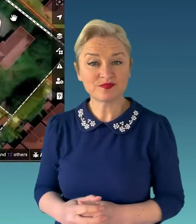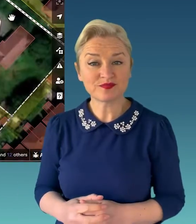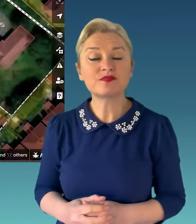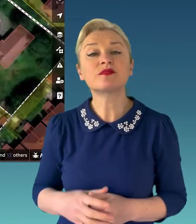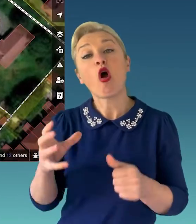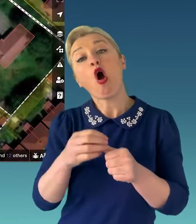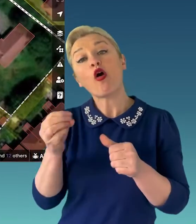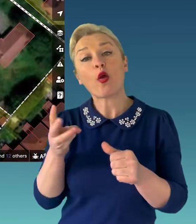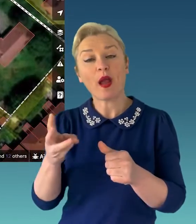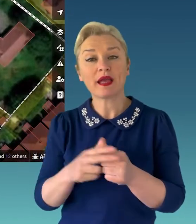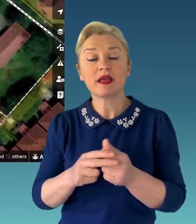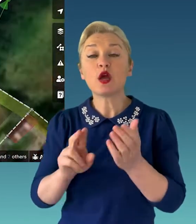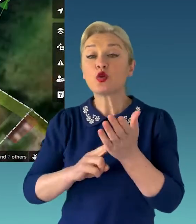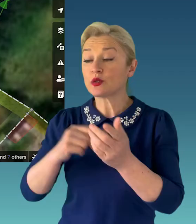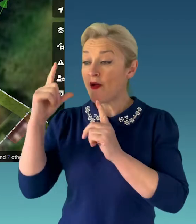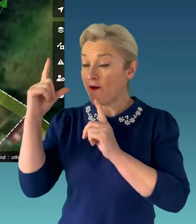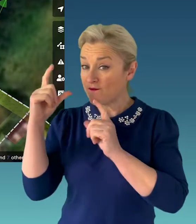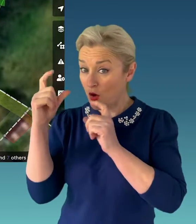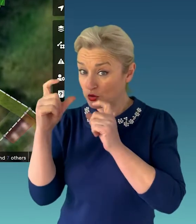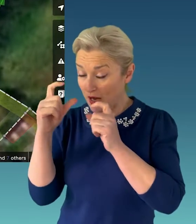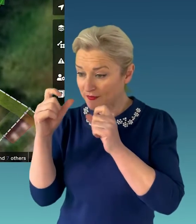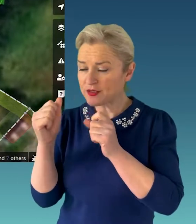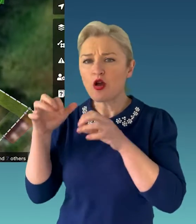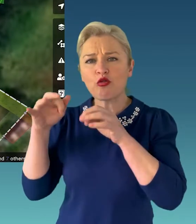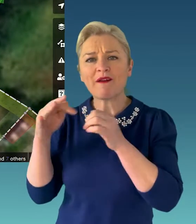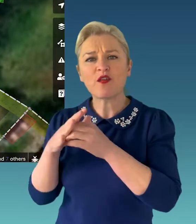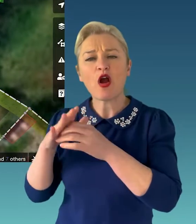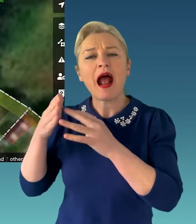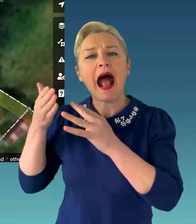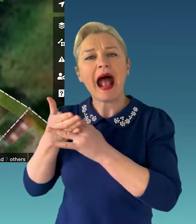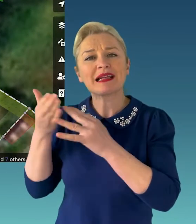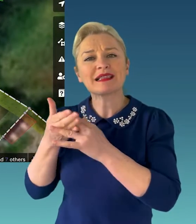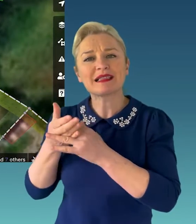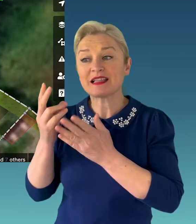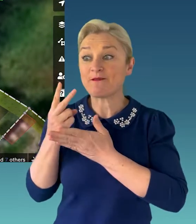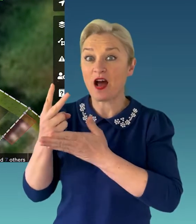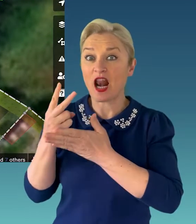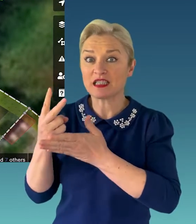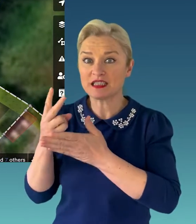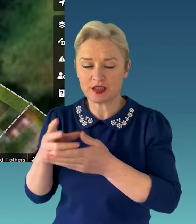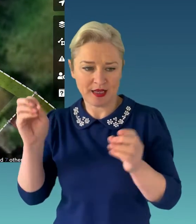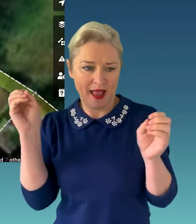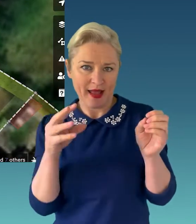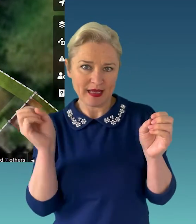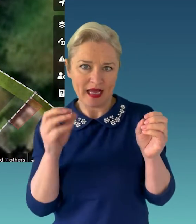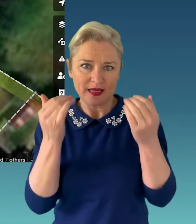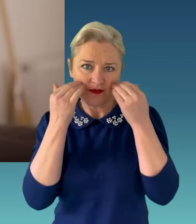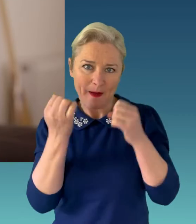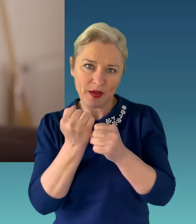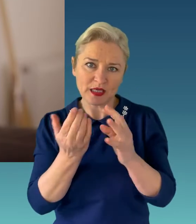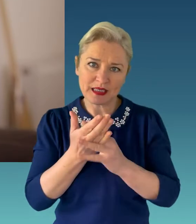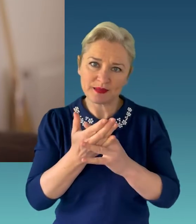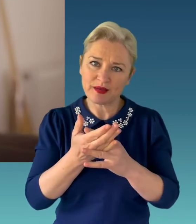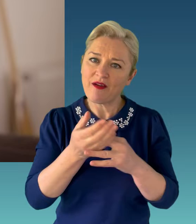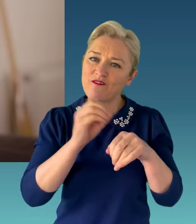Another way is by using photos taken by Crowd4Access volunteers to add information about accessibility to online maps.